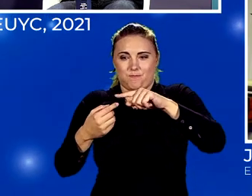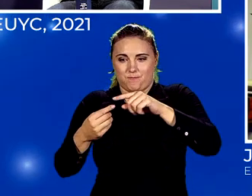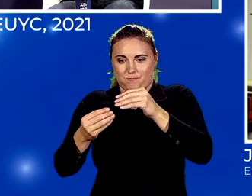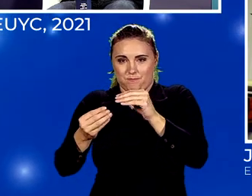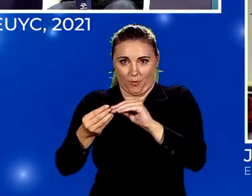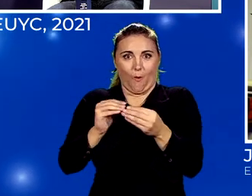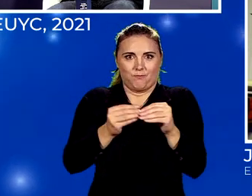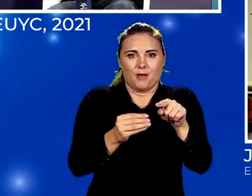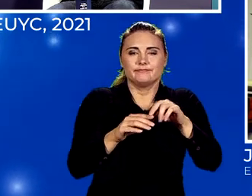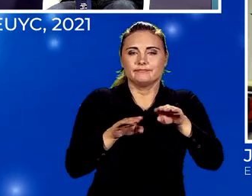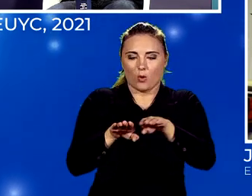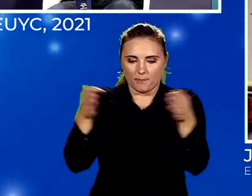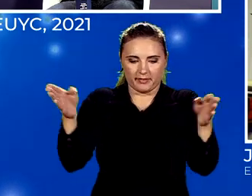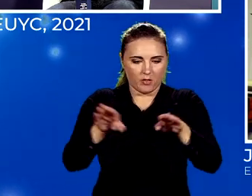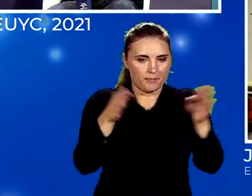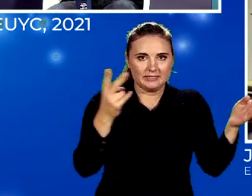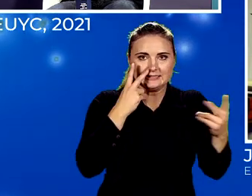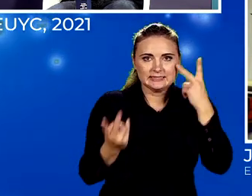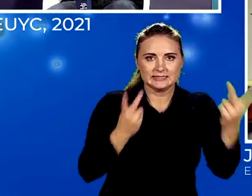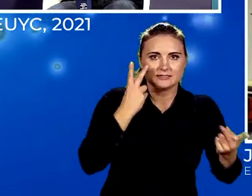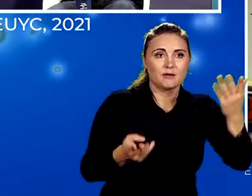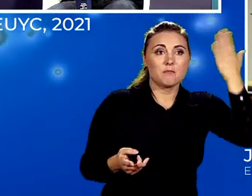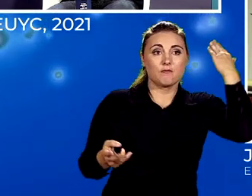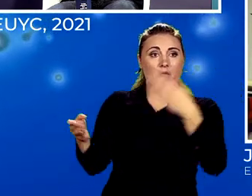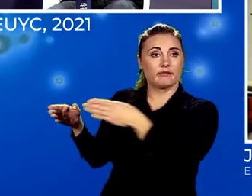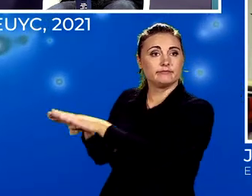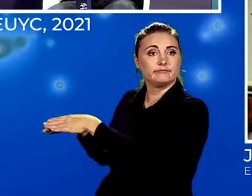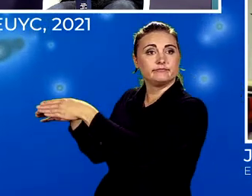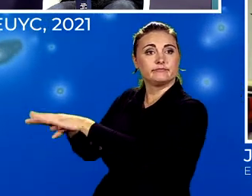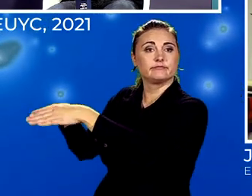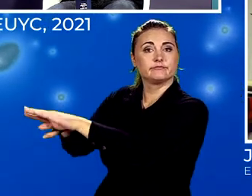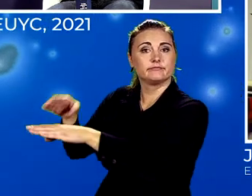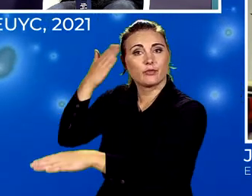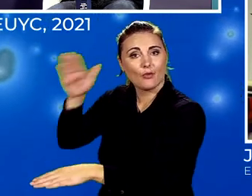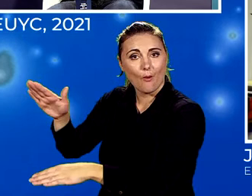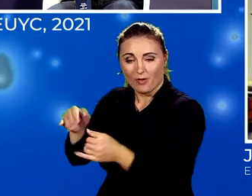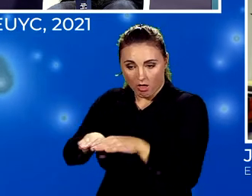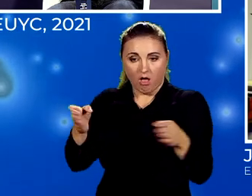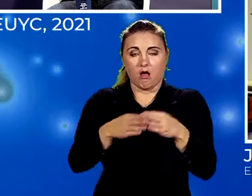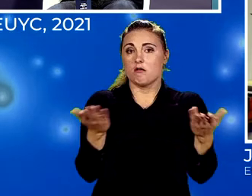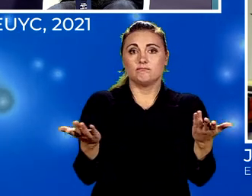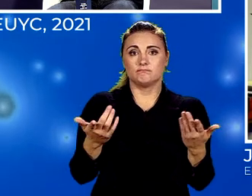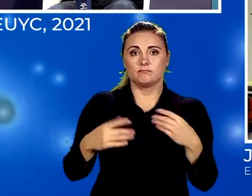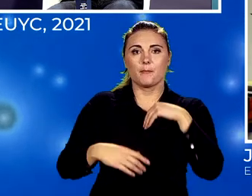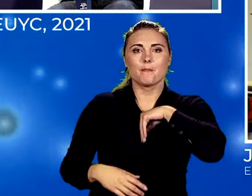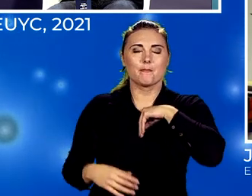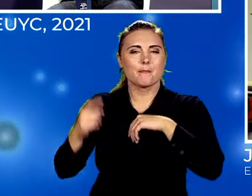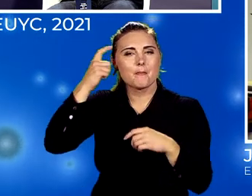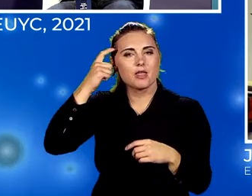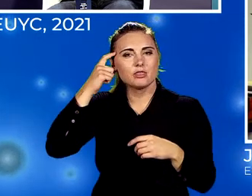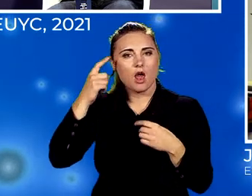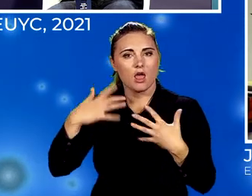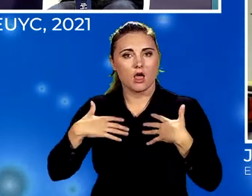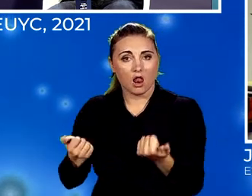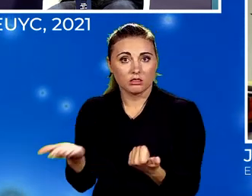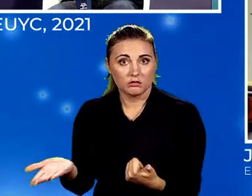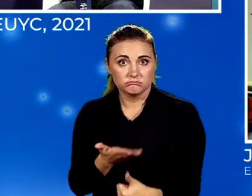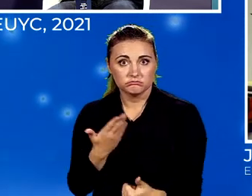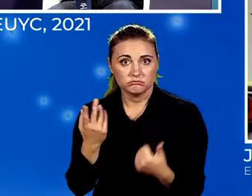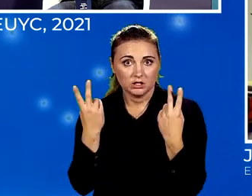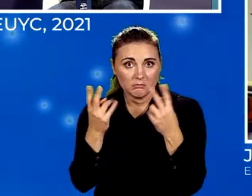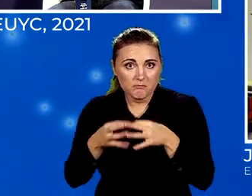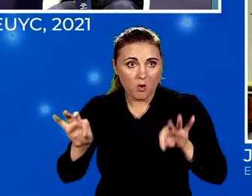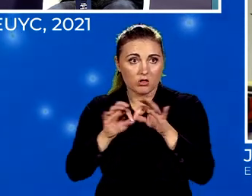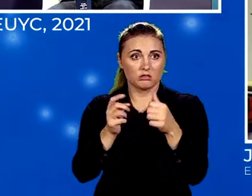on mental health issues of young people. I need to address this. Yeah, the mental health issues of young people